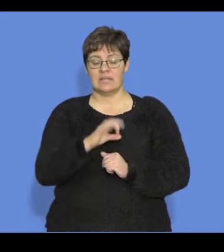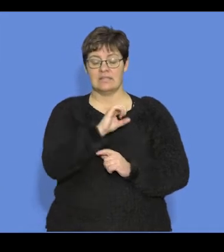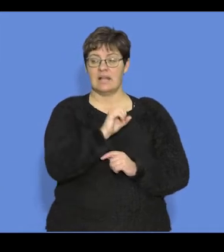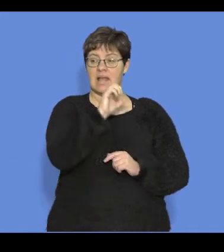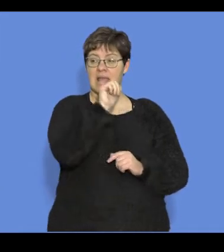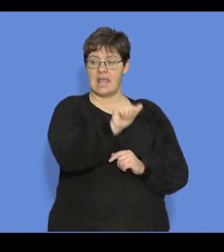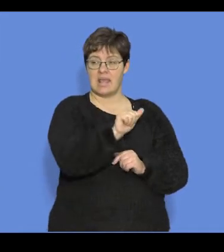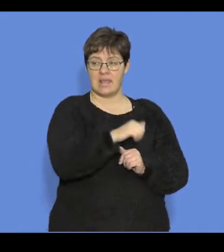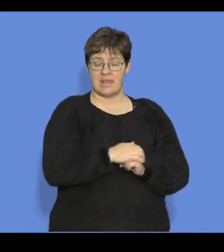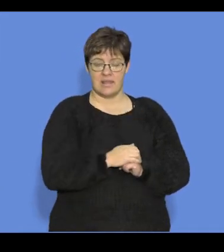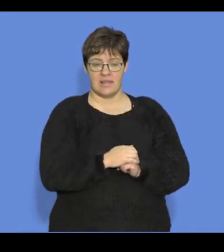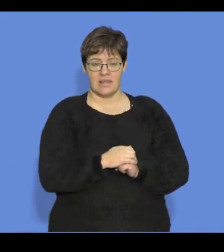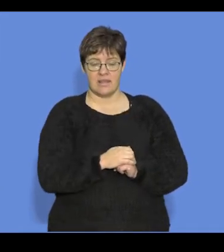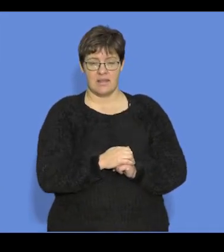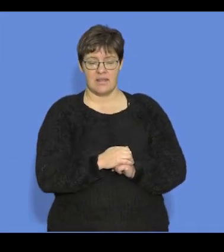A,